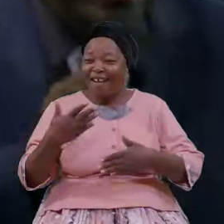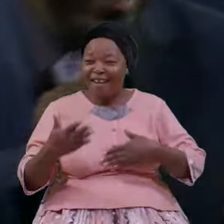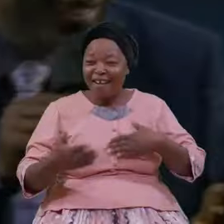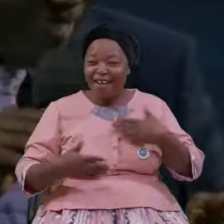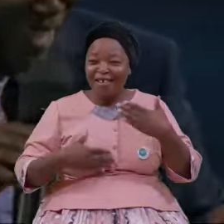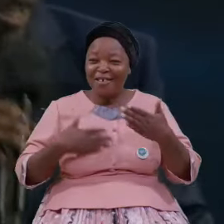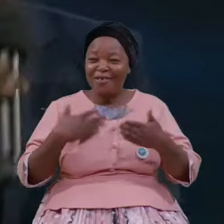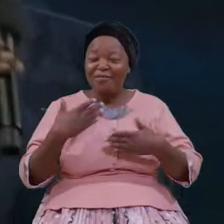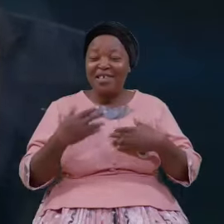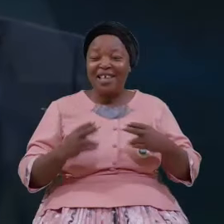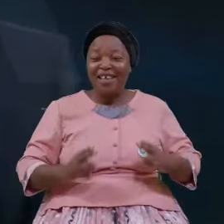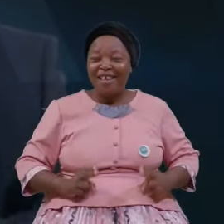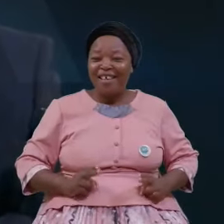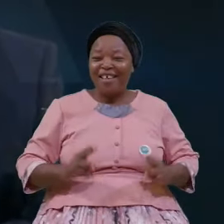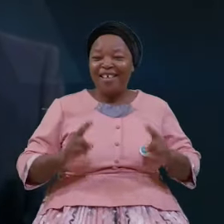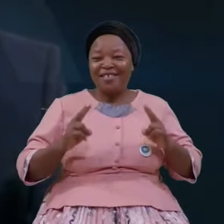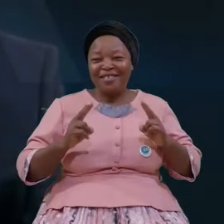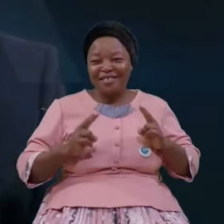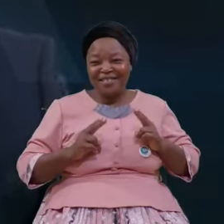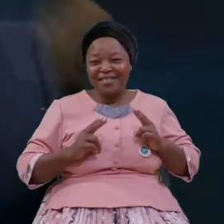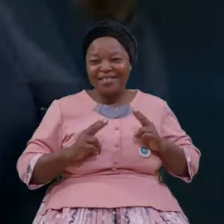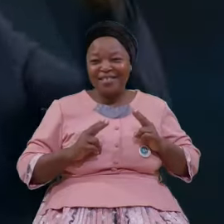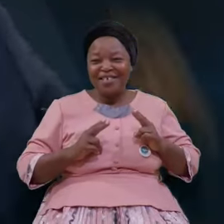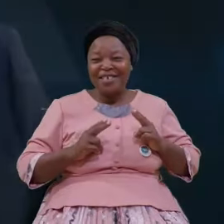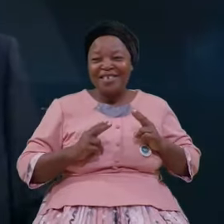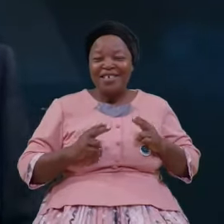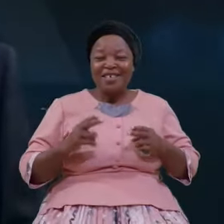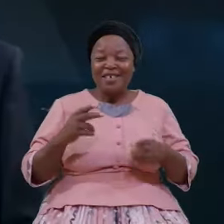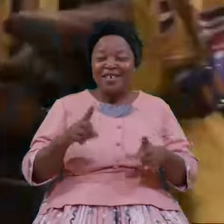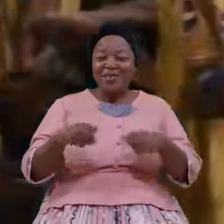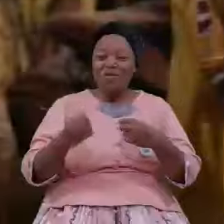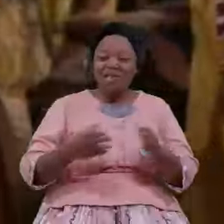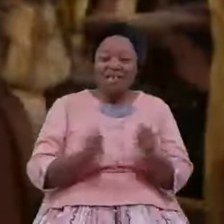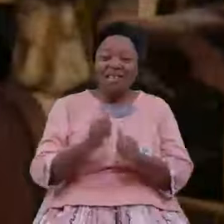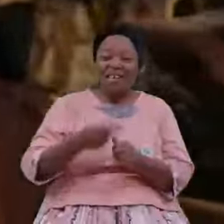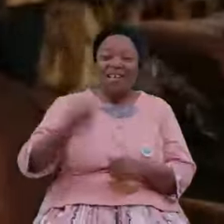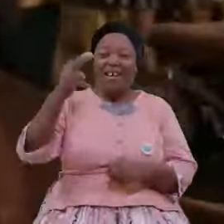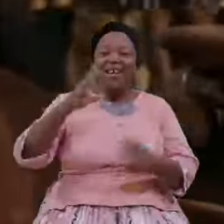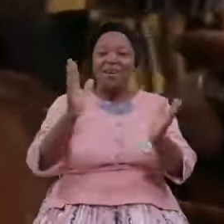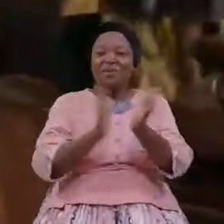healthy, going higher. Praise the Lord.